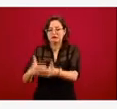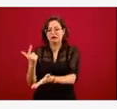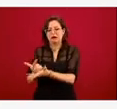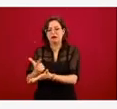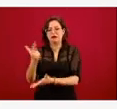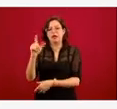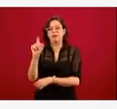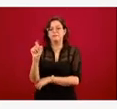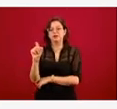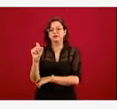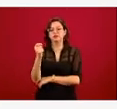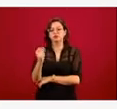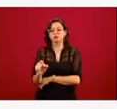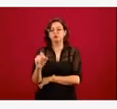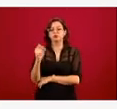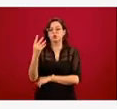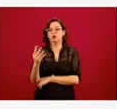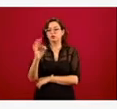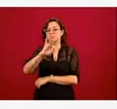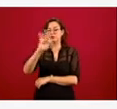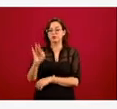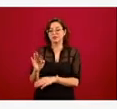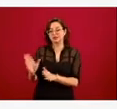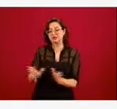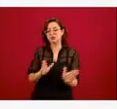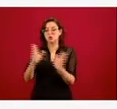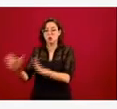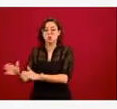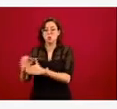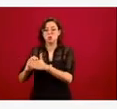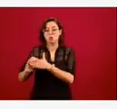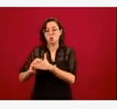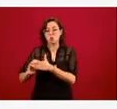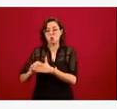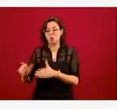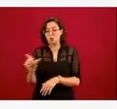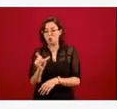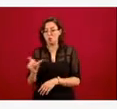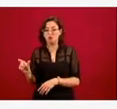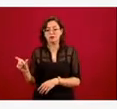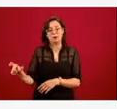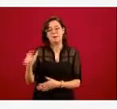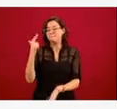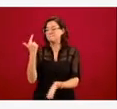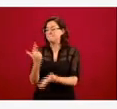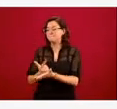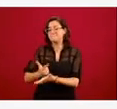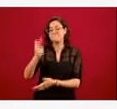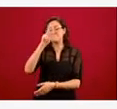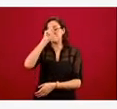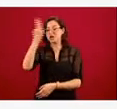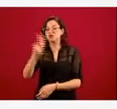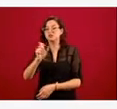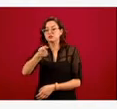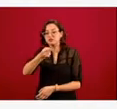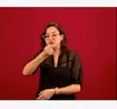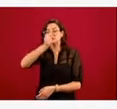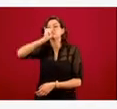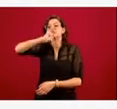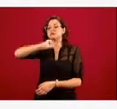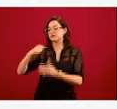4.5% had to be intubated, unfortunately, and this is the most critical presentation of